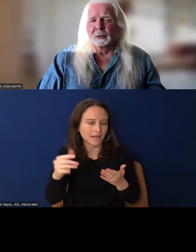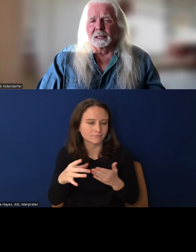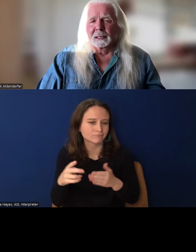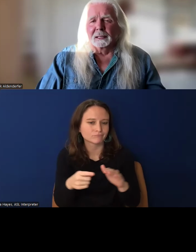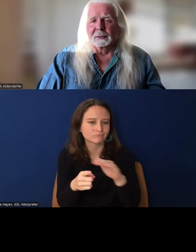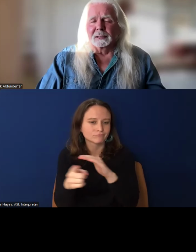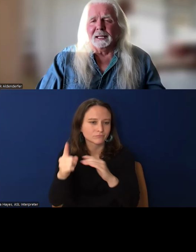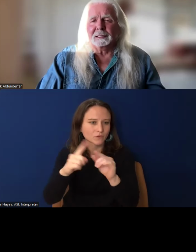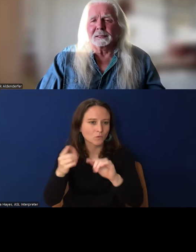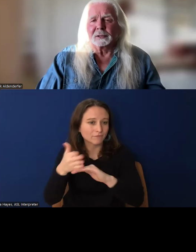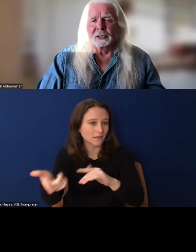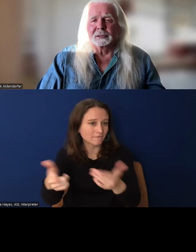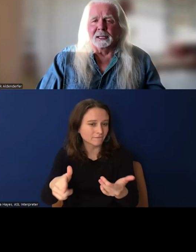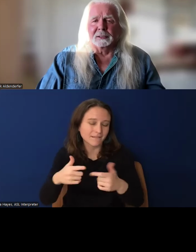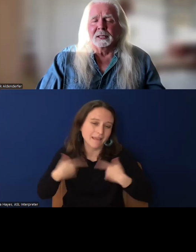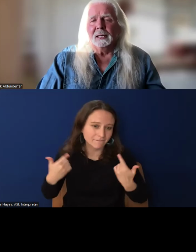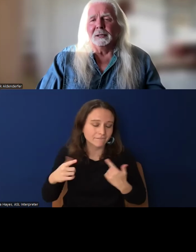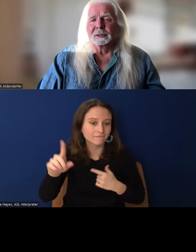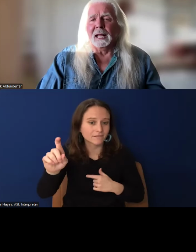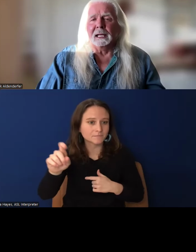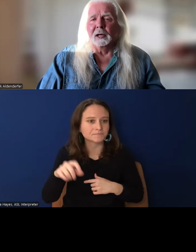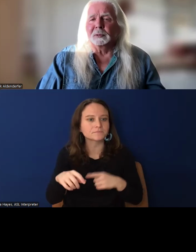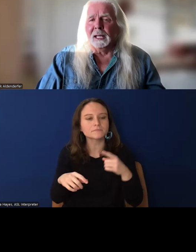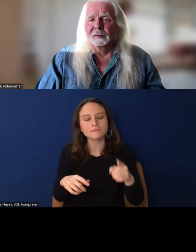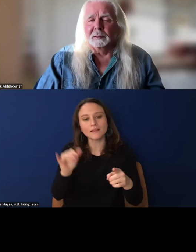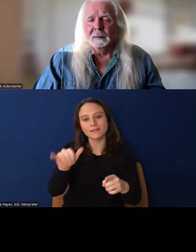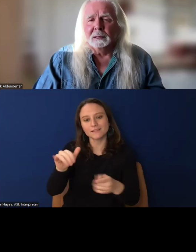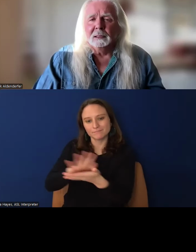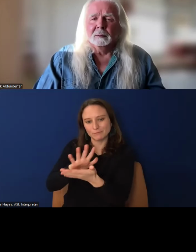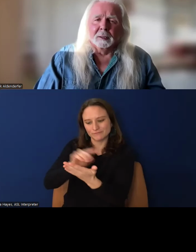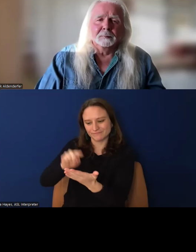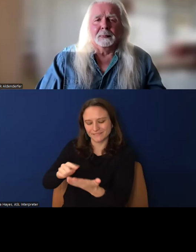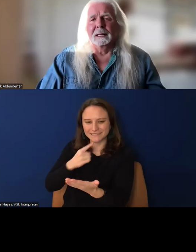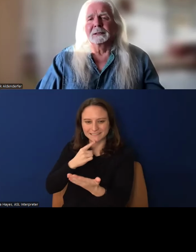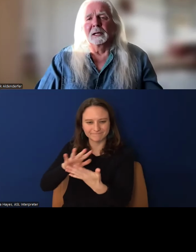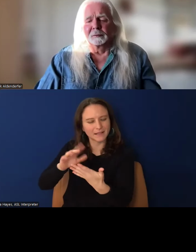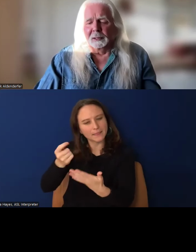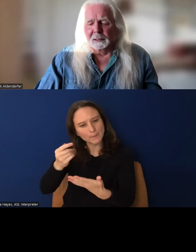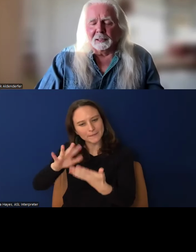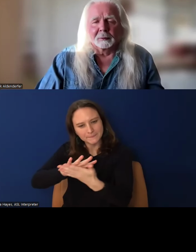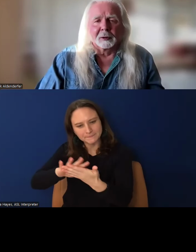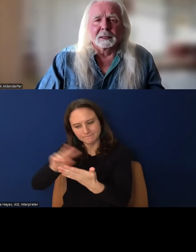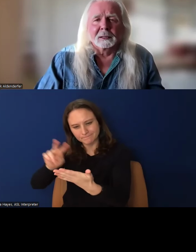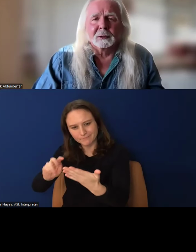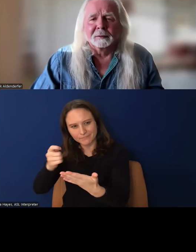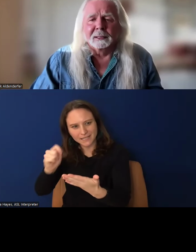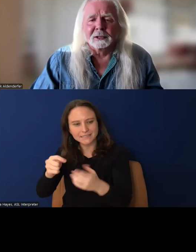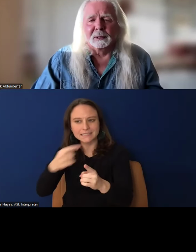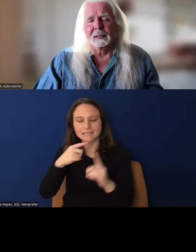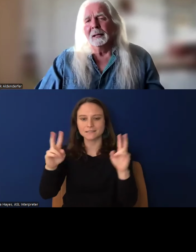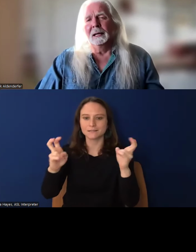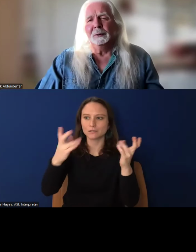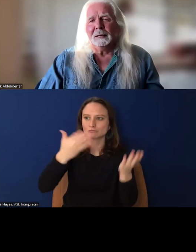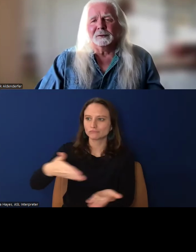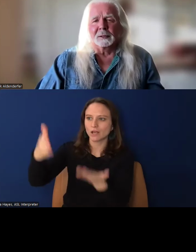really indirect. That is, the text suggests, yes, he was taken up to heaven. Well, that's not very clear archaeological evidence,